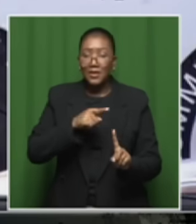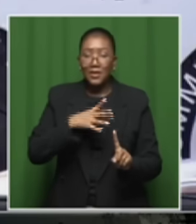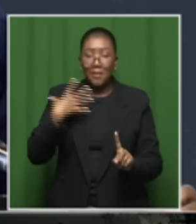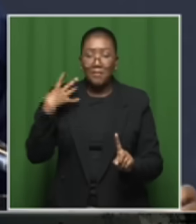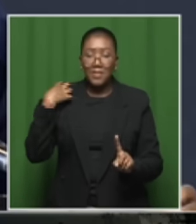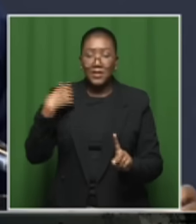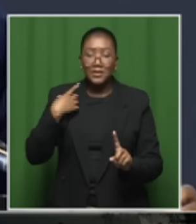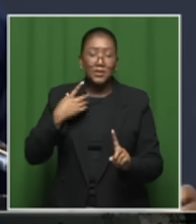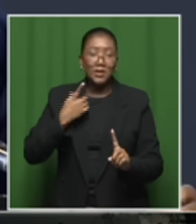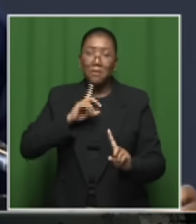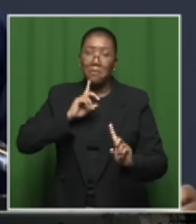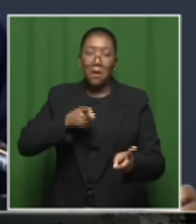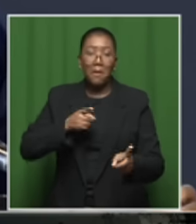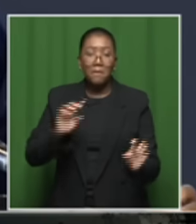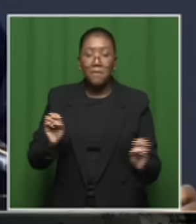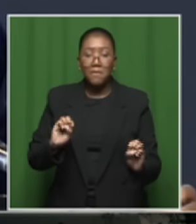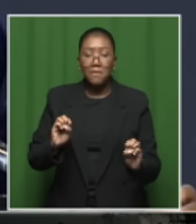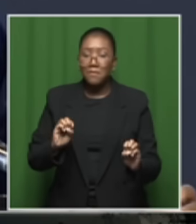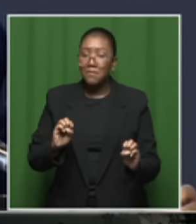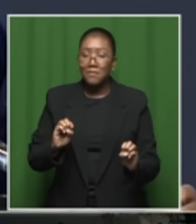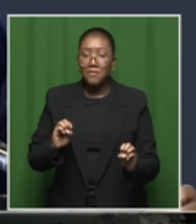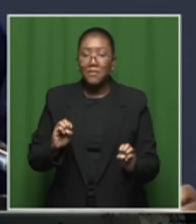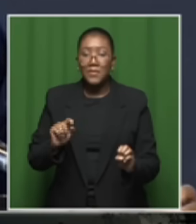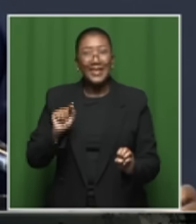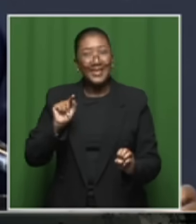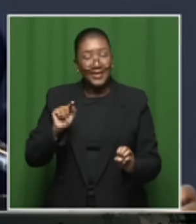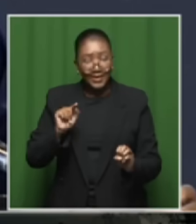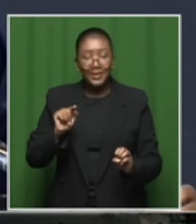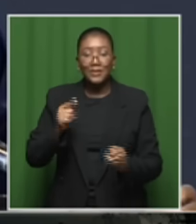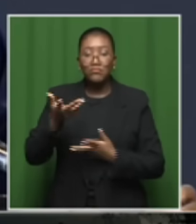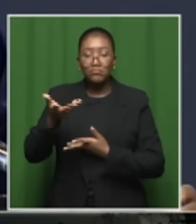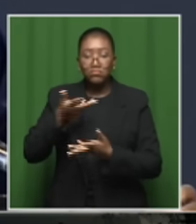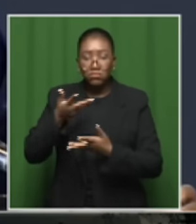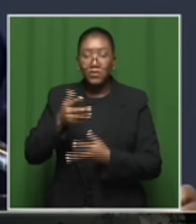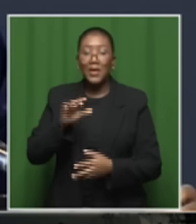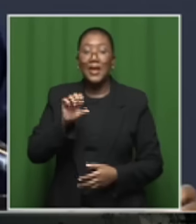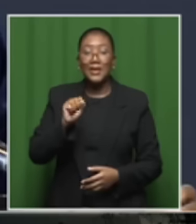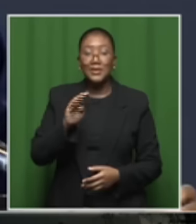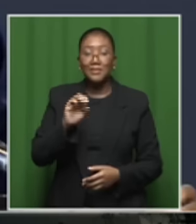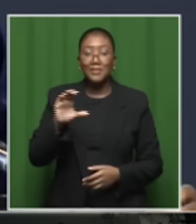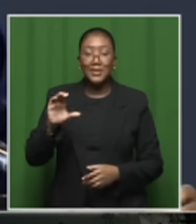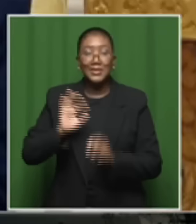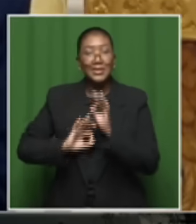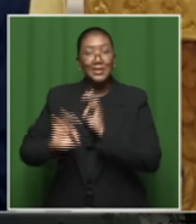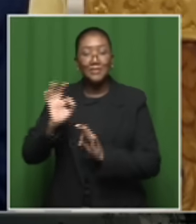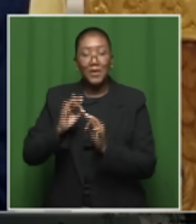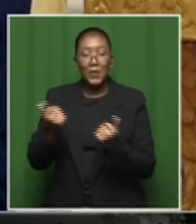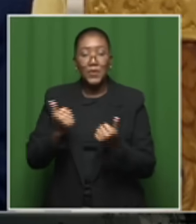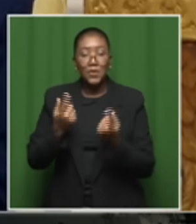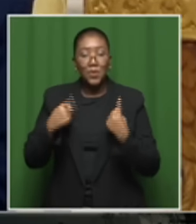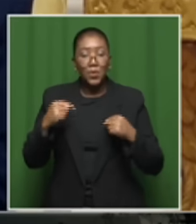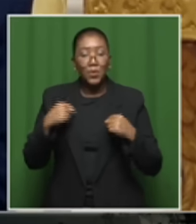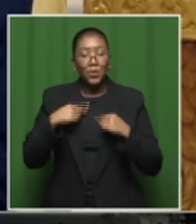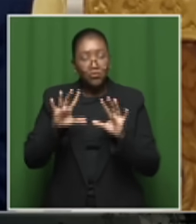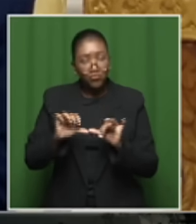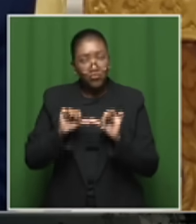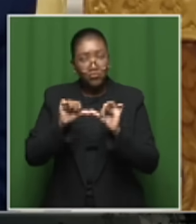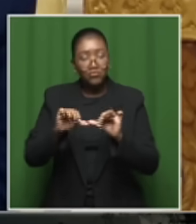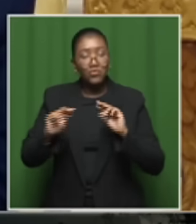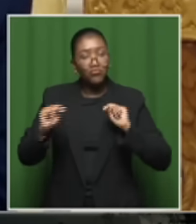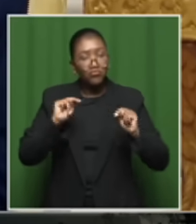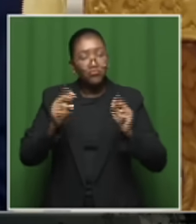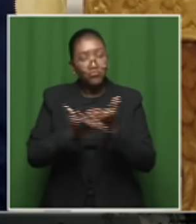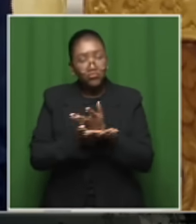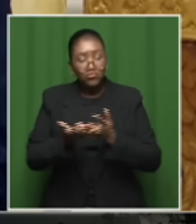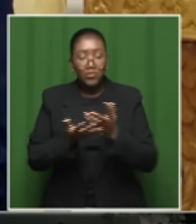Deputy Minister, and he spoke to SABC explaining that they are continuing to engage with the